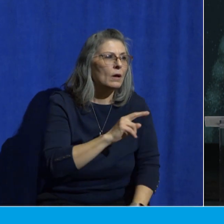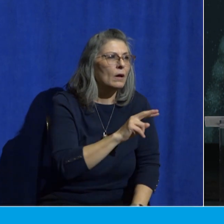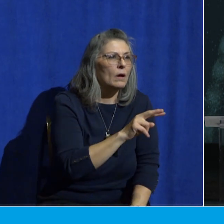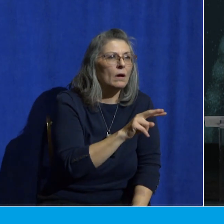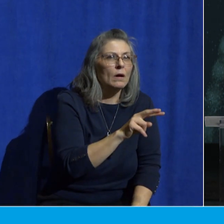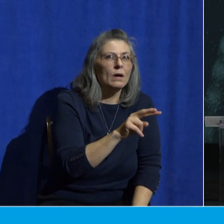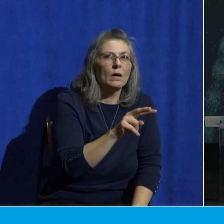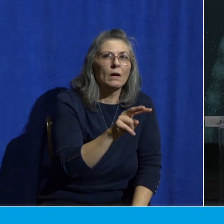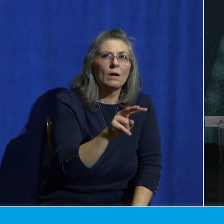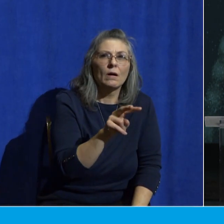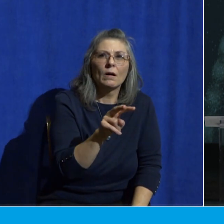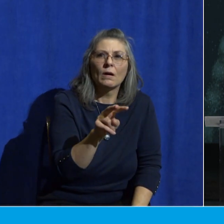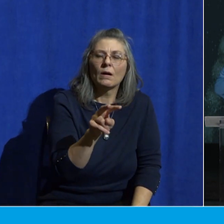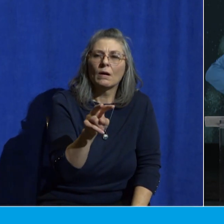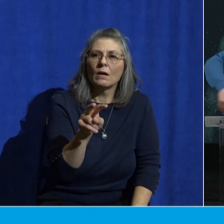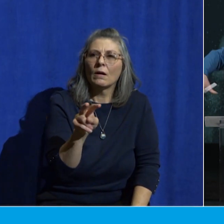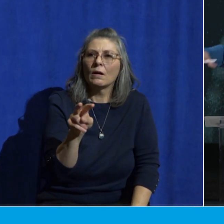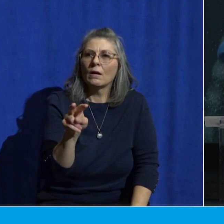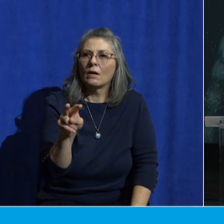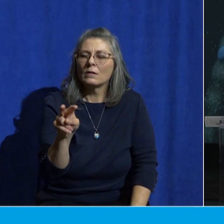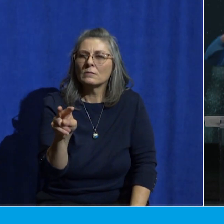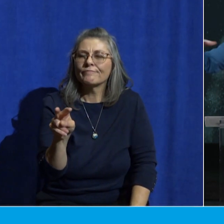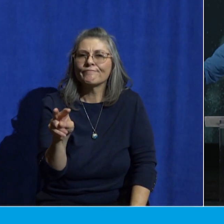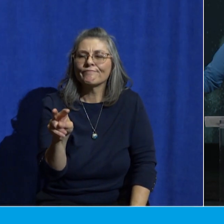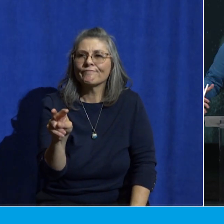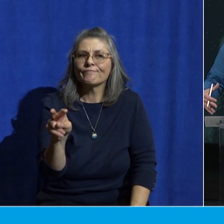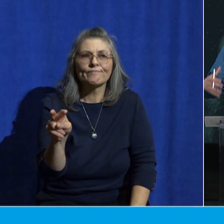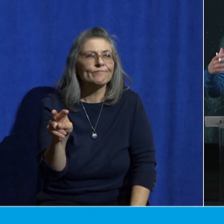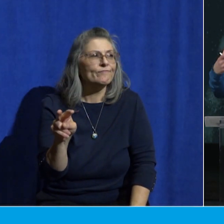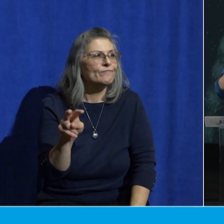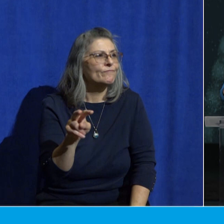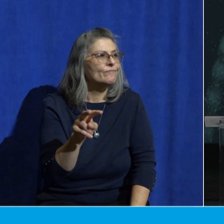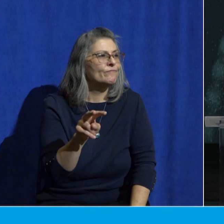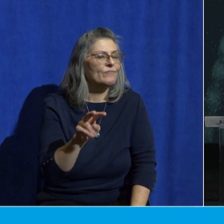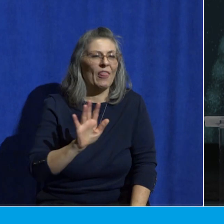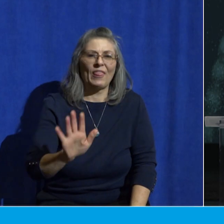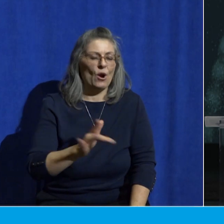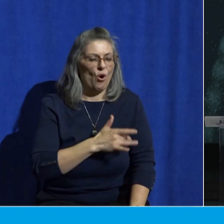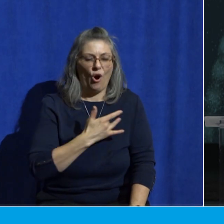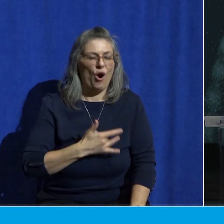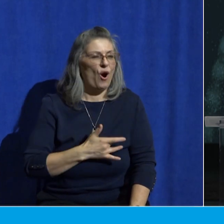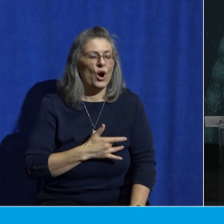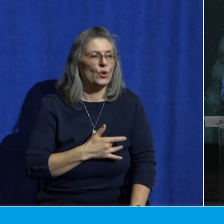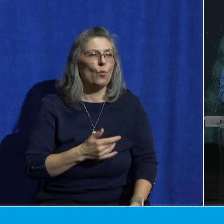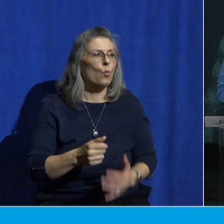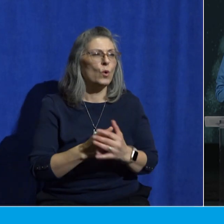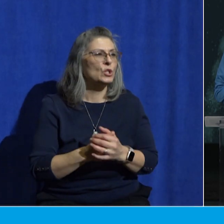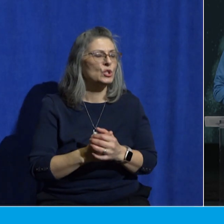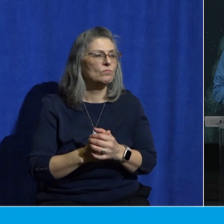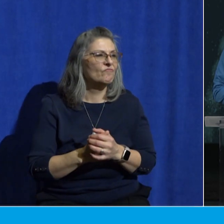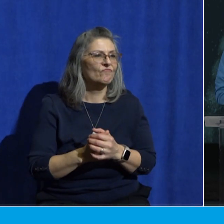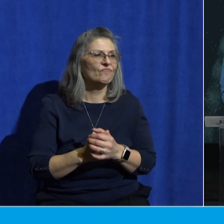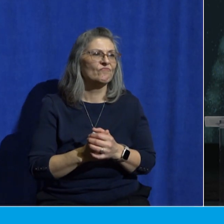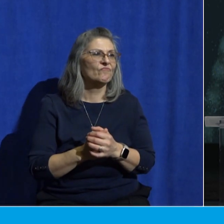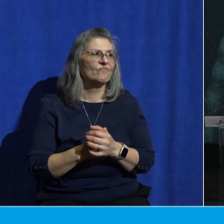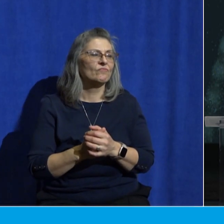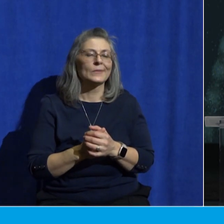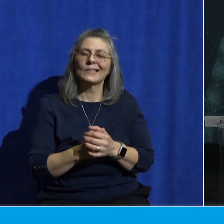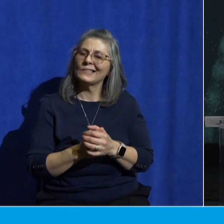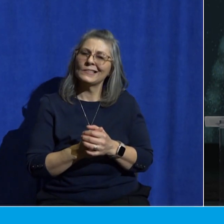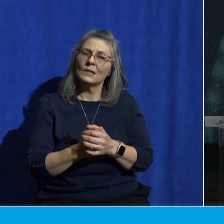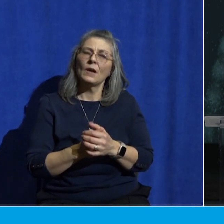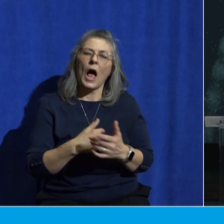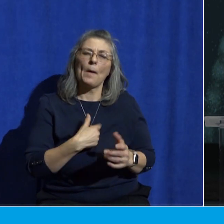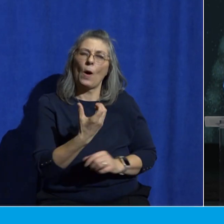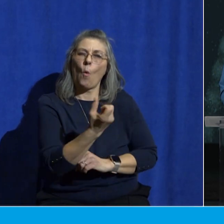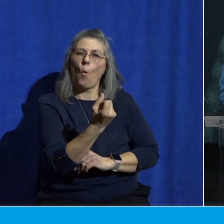everything. At the heart of the Jewish people's worship. I'm going to save the